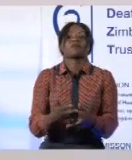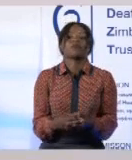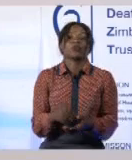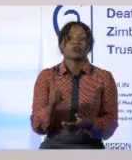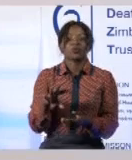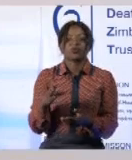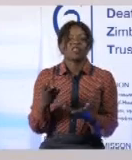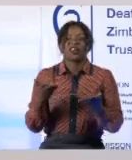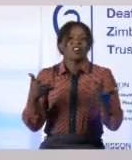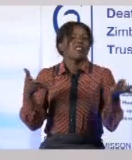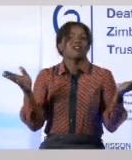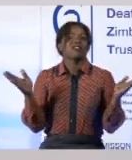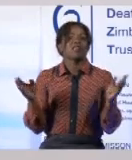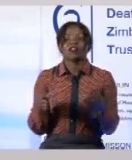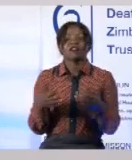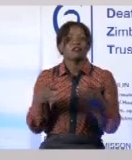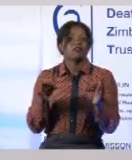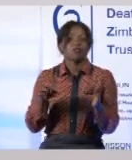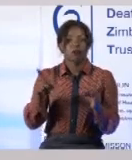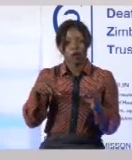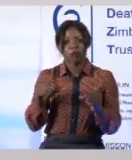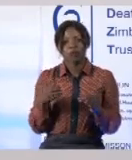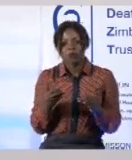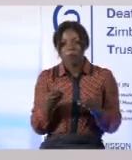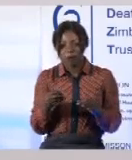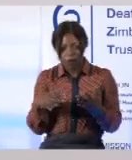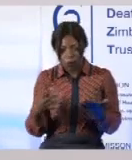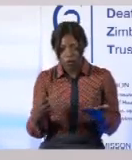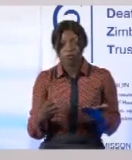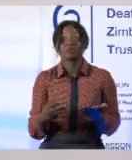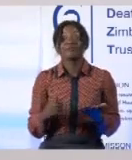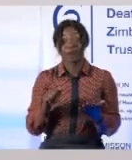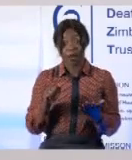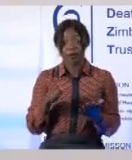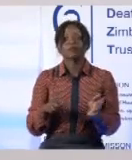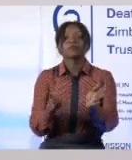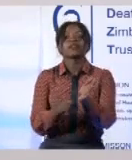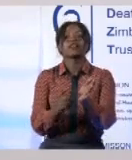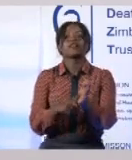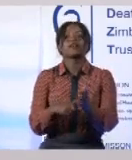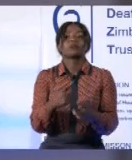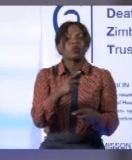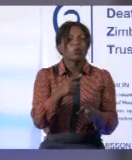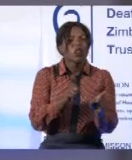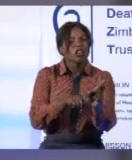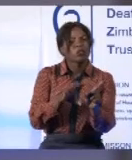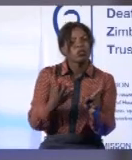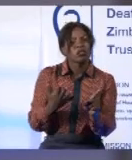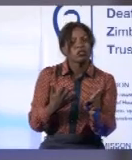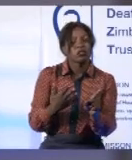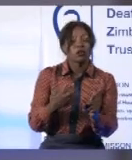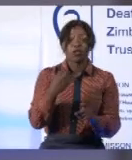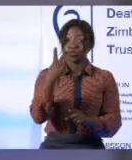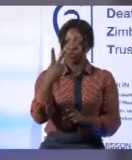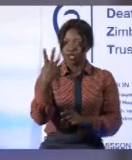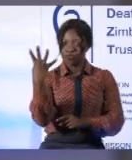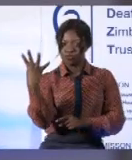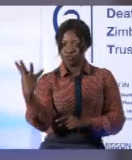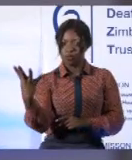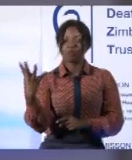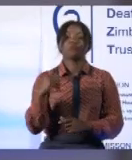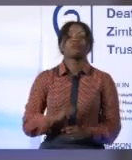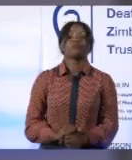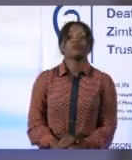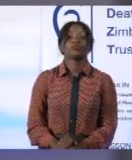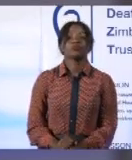willing to pay the price. Wow. How old are you, Kendrick? I'm 24. 24.